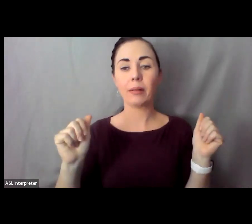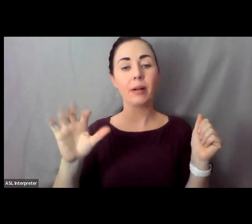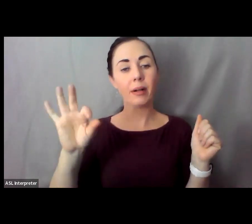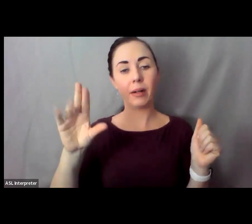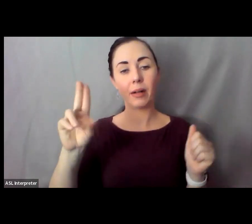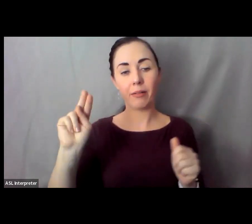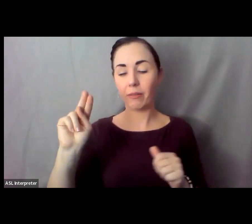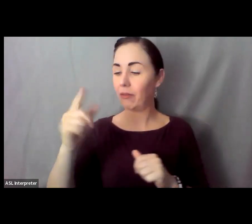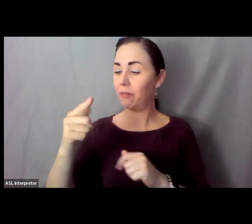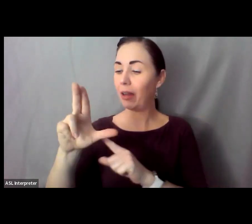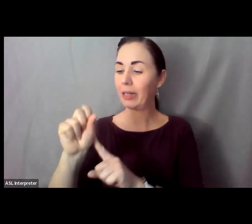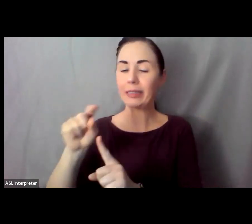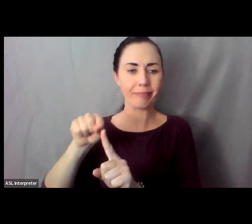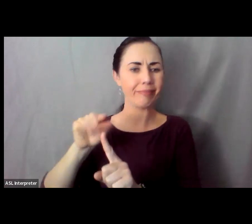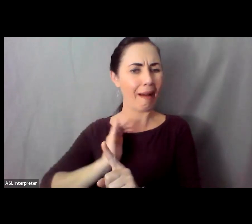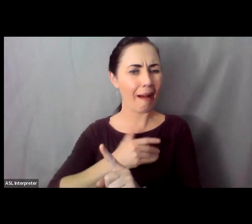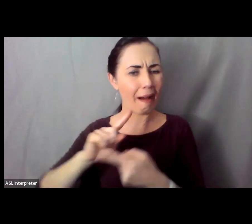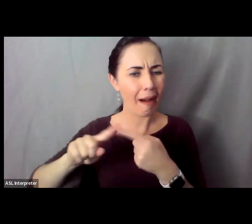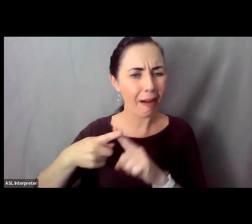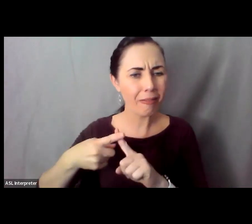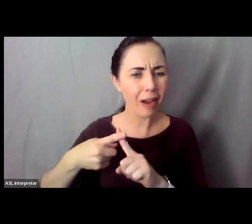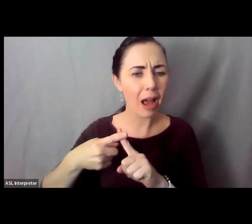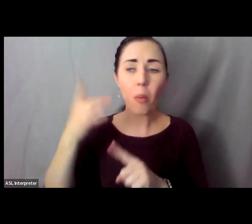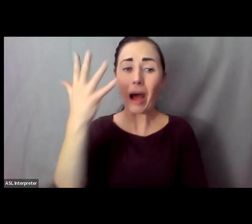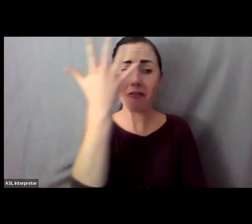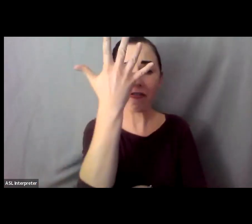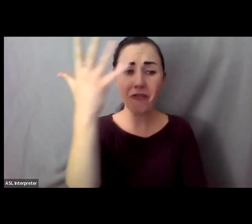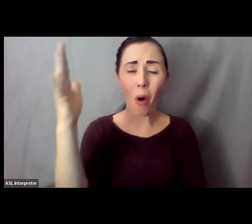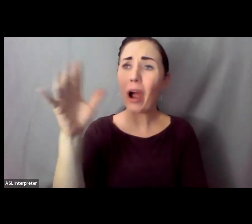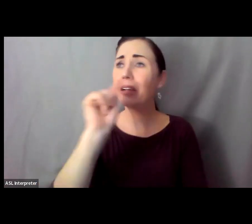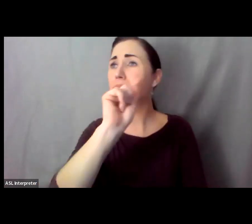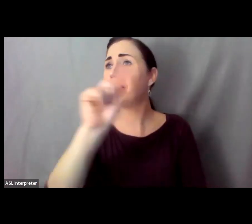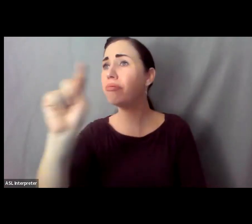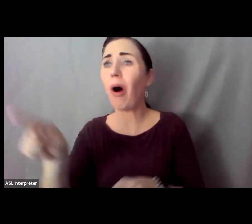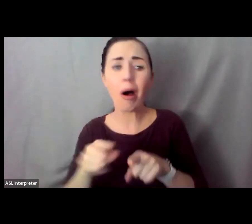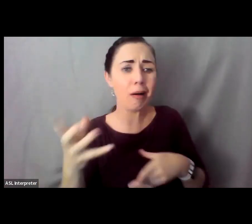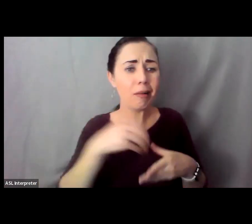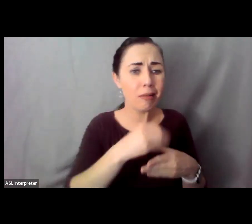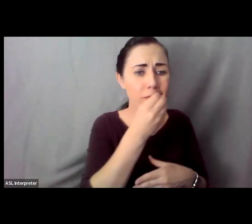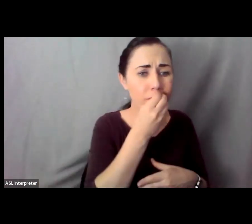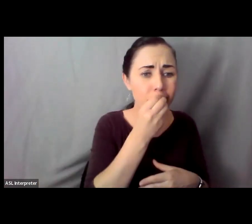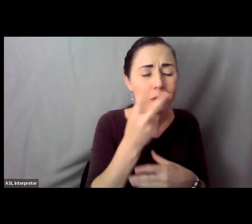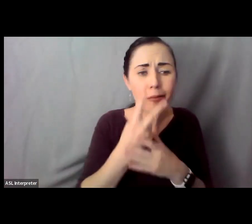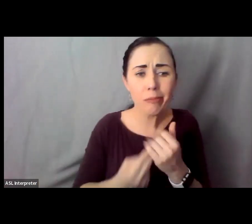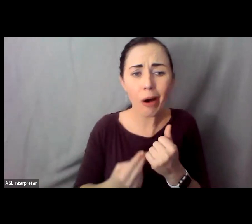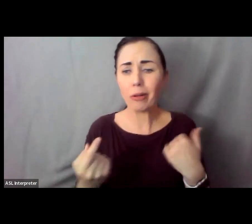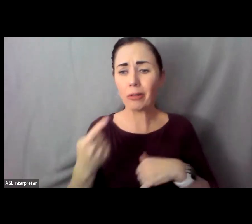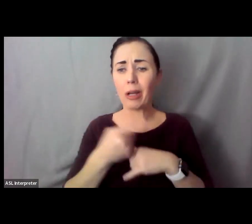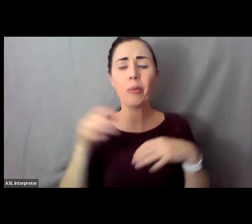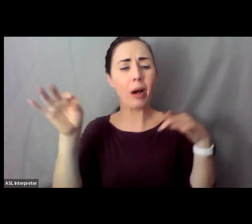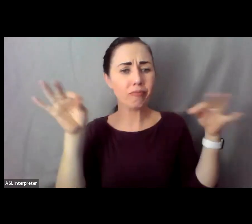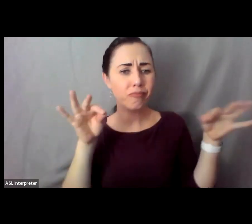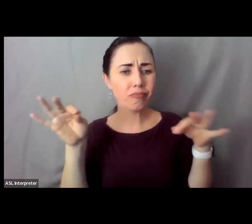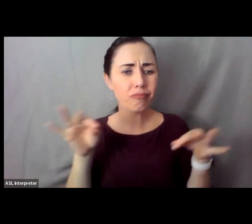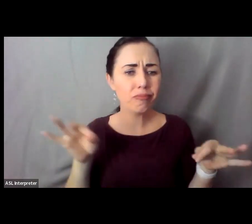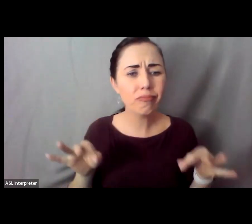is our friend, because fungus is found in our forests and it's found in our food. And that's what we're going to explore today by meeting two